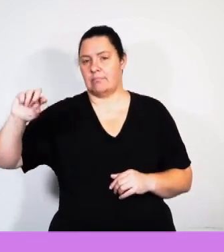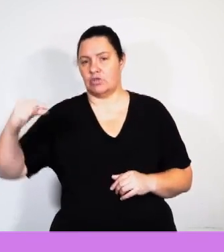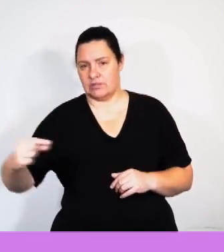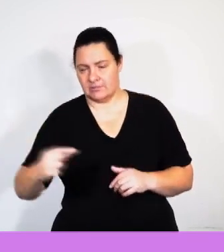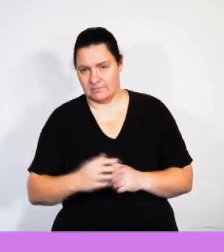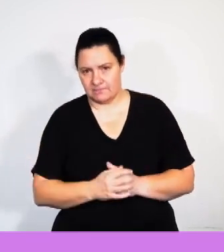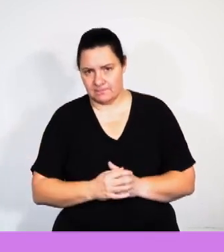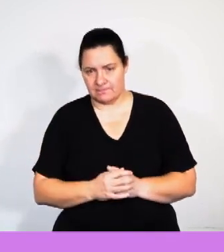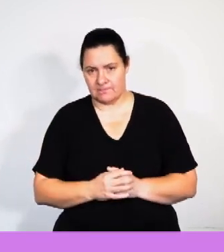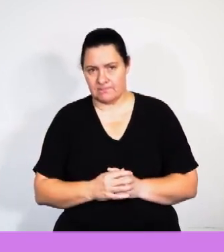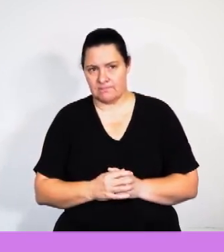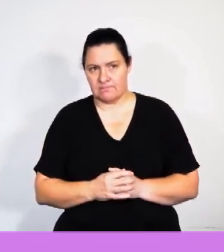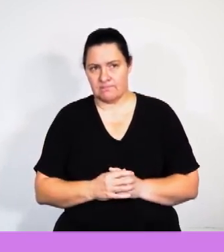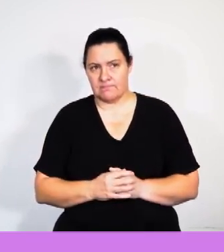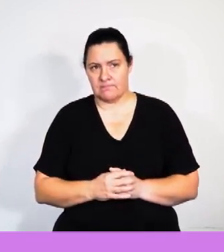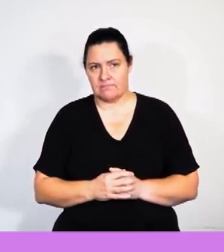milligrams.